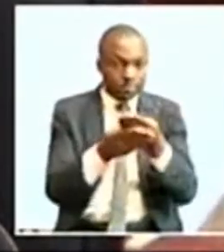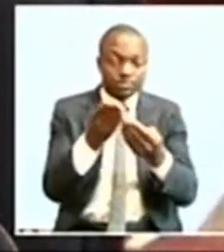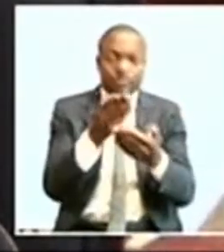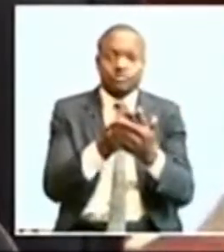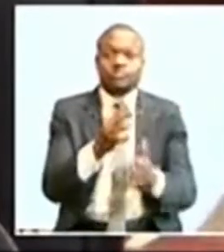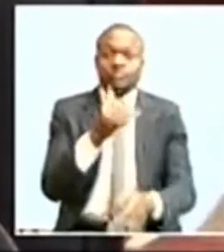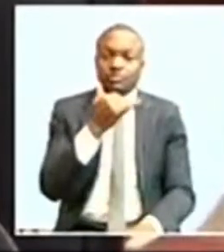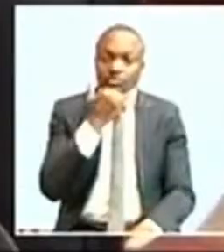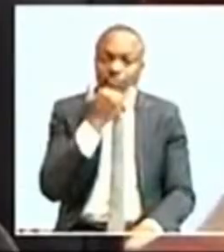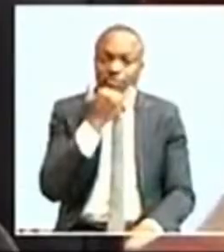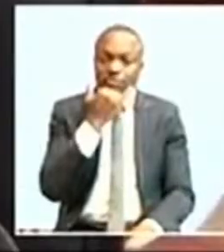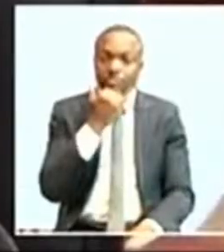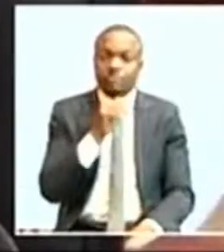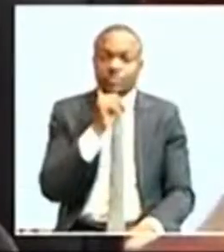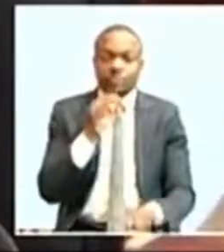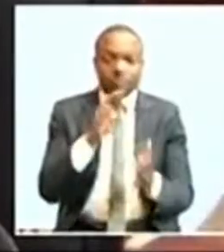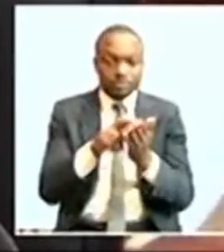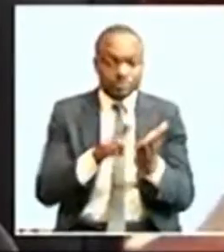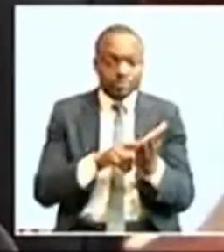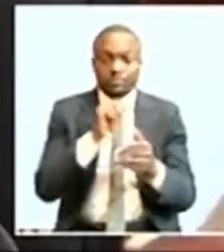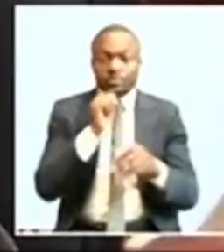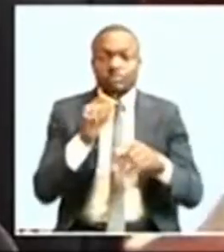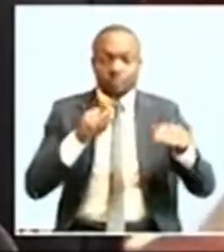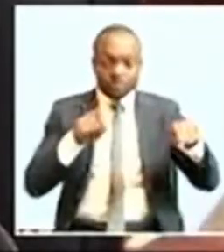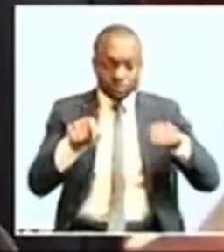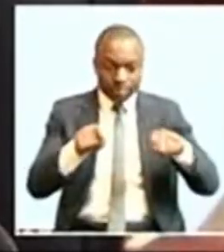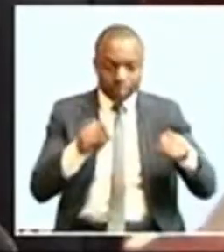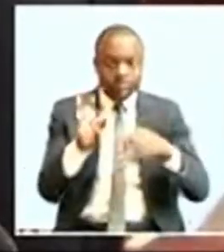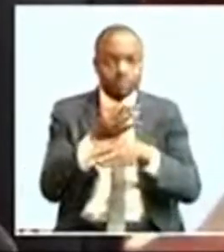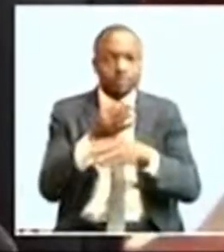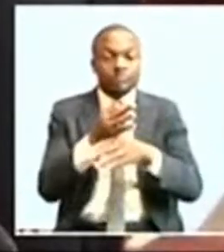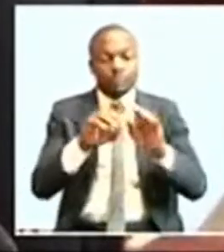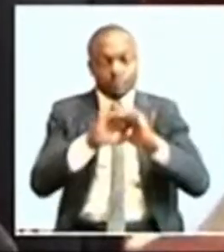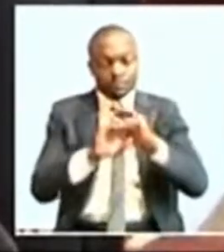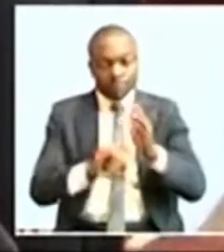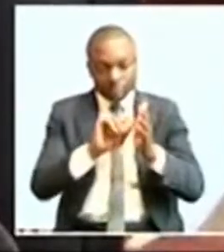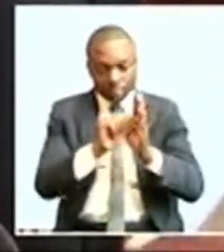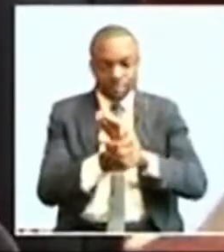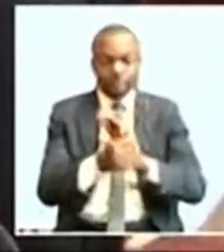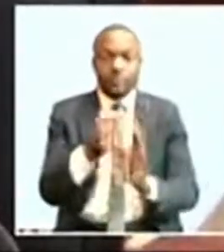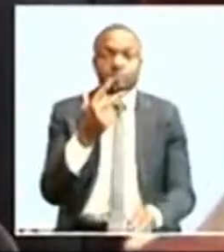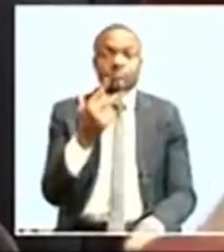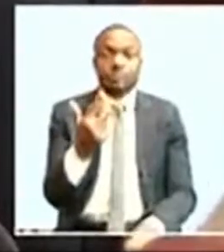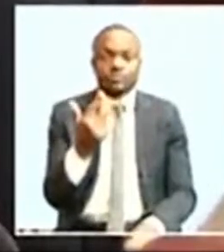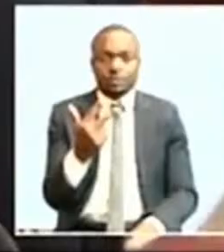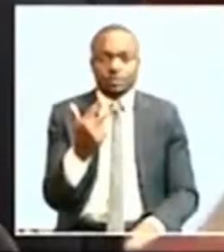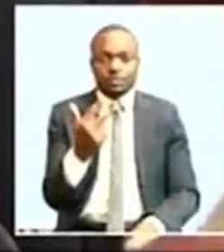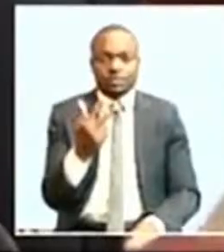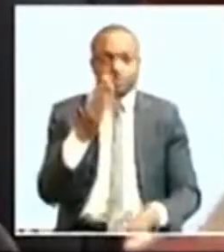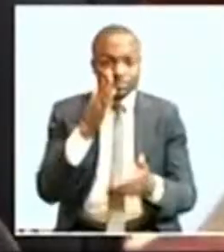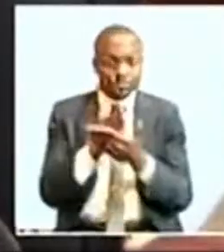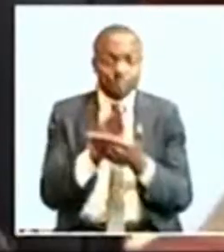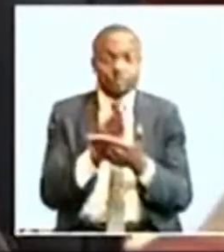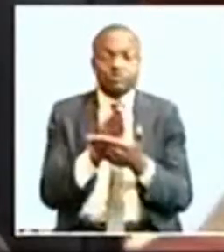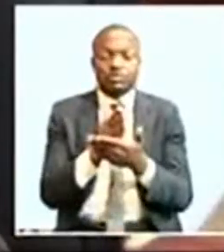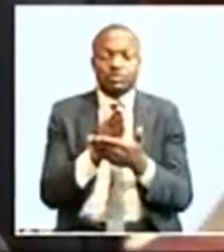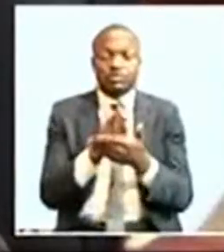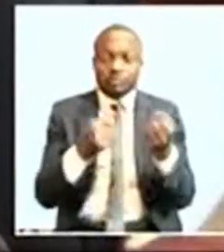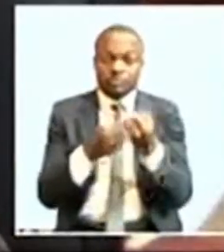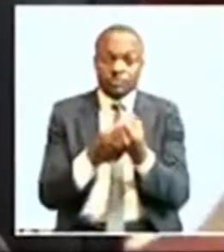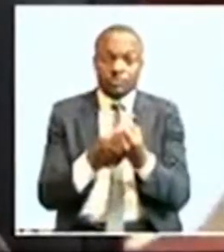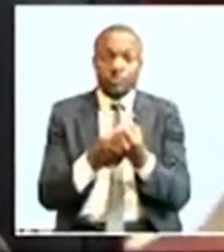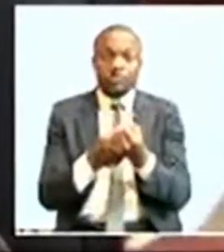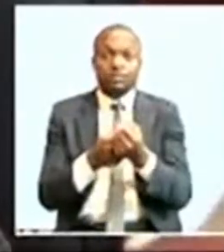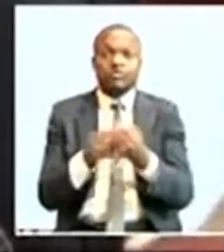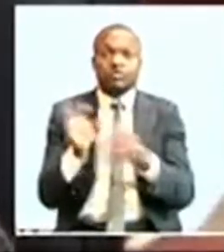illegal, unreported, and unregulated fishing under Article 3. It bans subsidies for fishing of